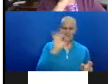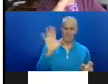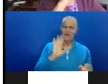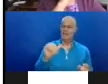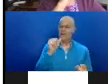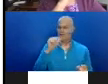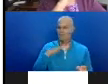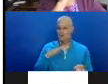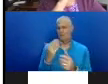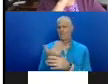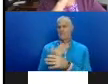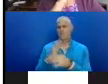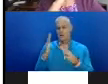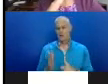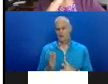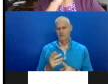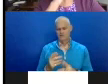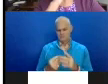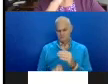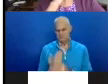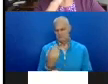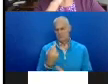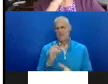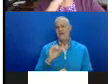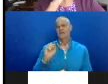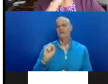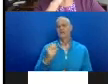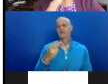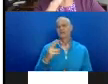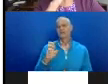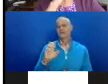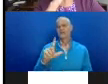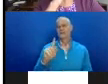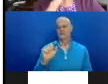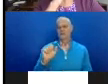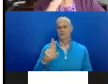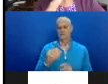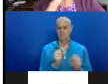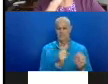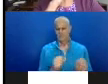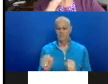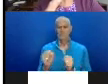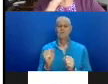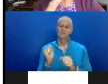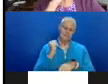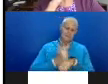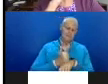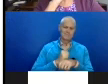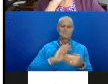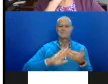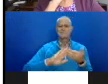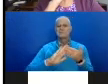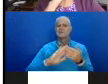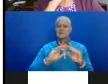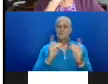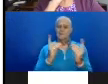really developed out of the shelter movement. We were really developed under the Department of Community Services in Nova Scotia